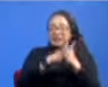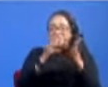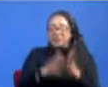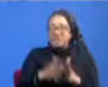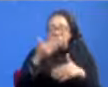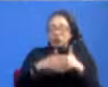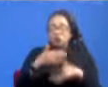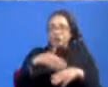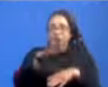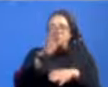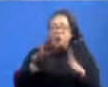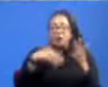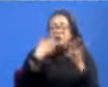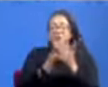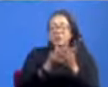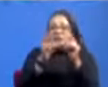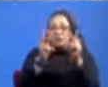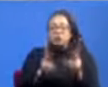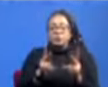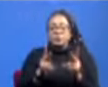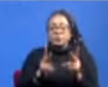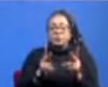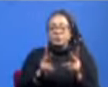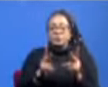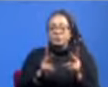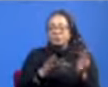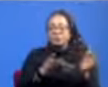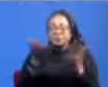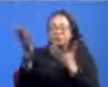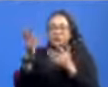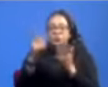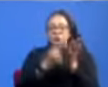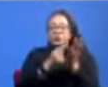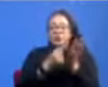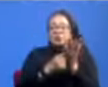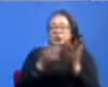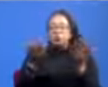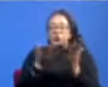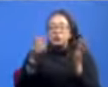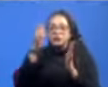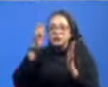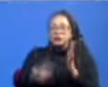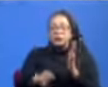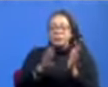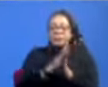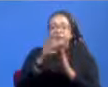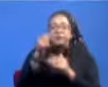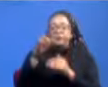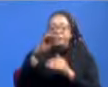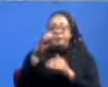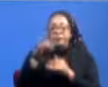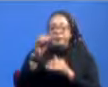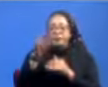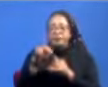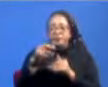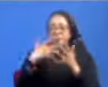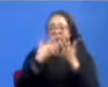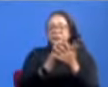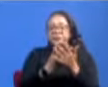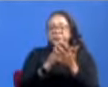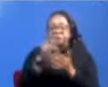were arrested in Kisumu, taken to Uganda, where they were charged with treason and remanded at Kitalia